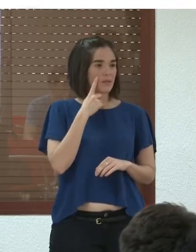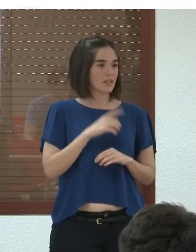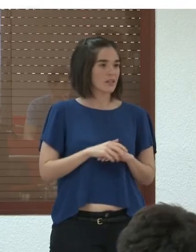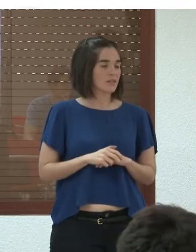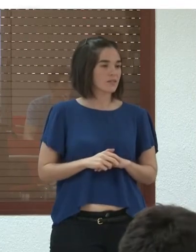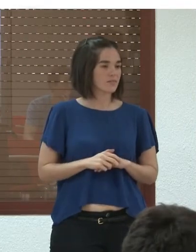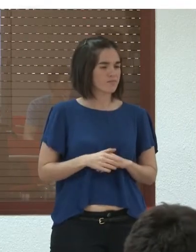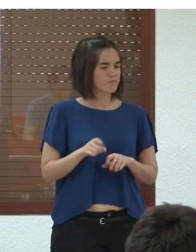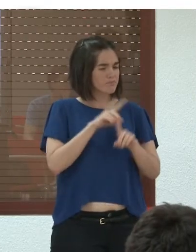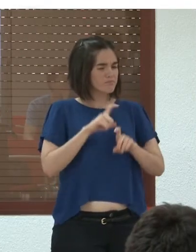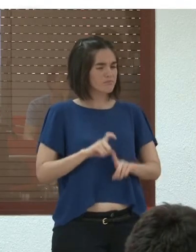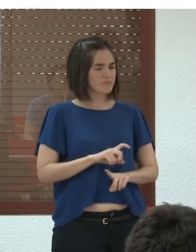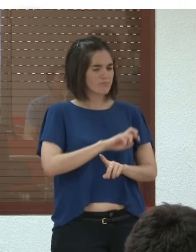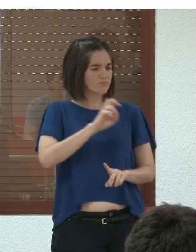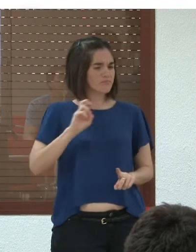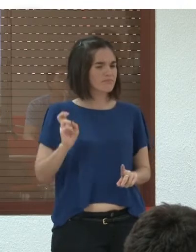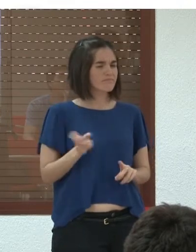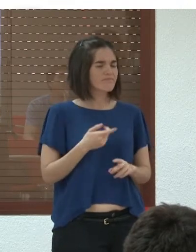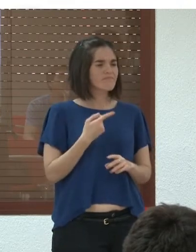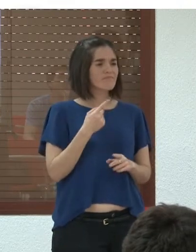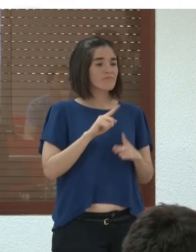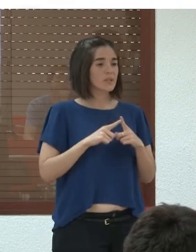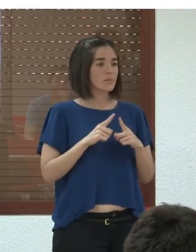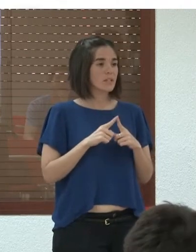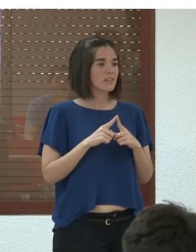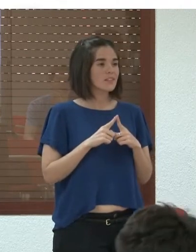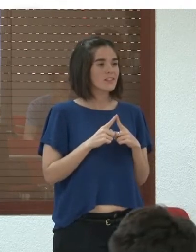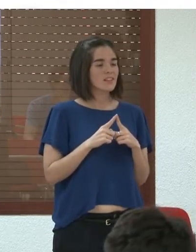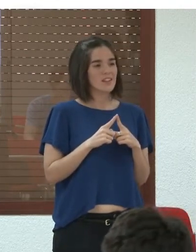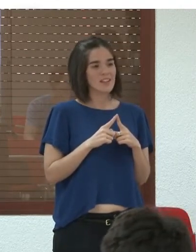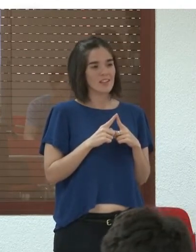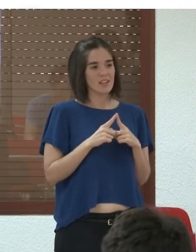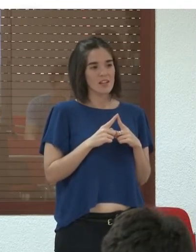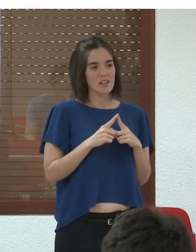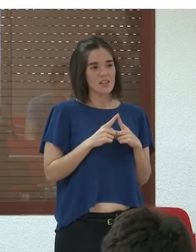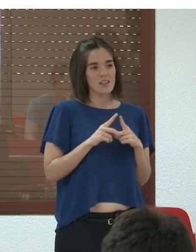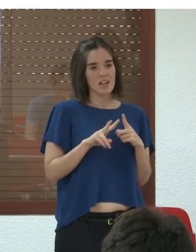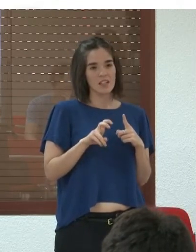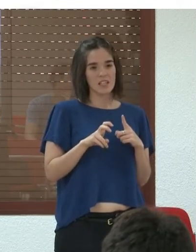This is a question for Daniel, and I have a couple of questions in fact.